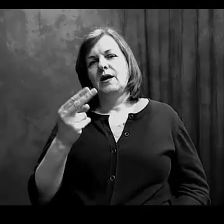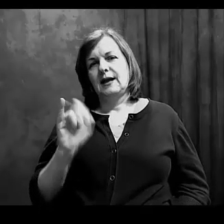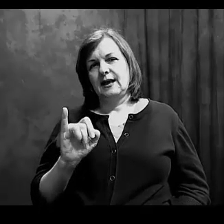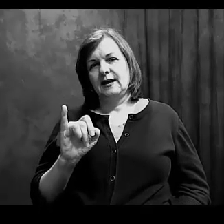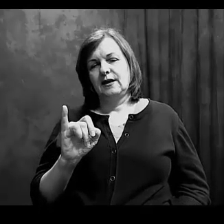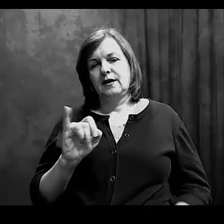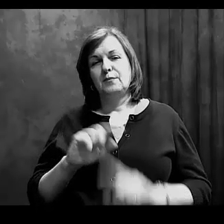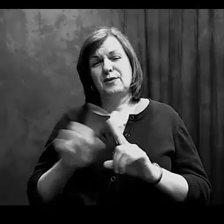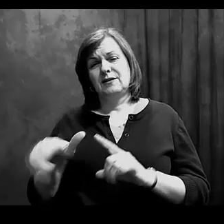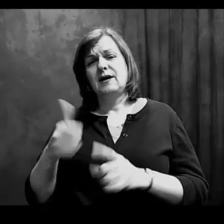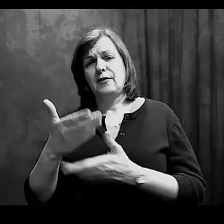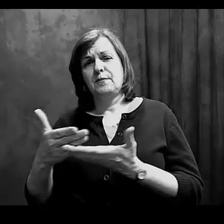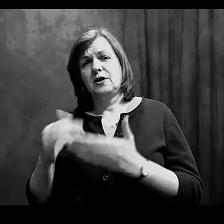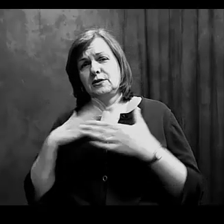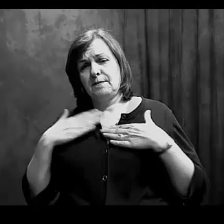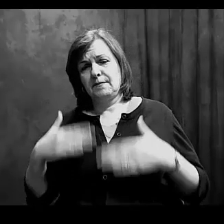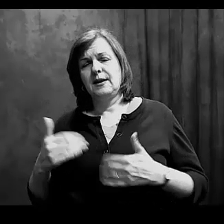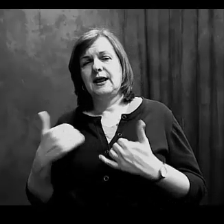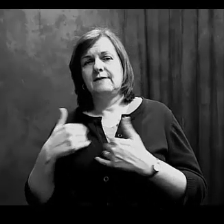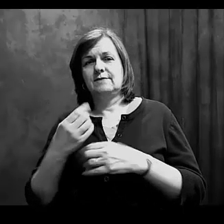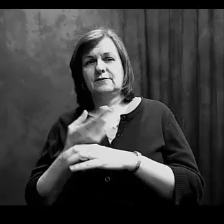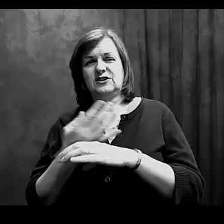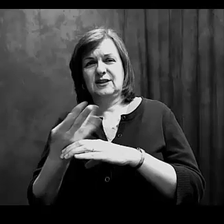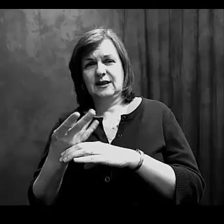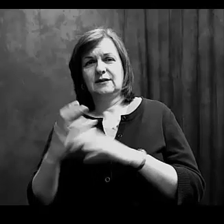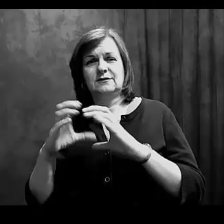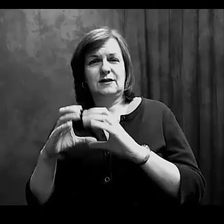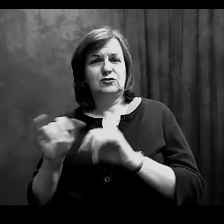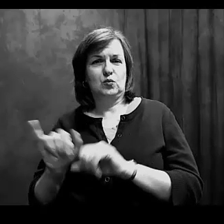but we'll look at other locations too that they might be important.